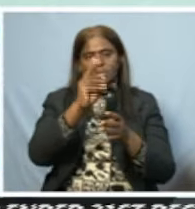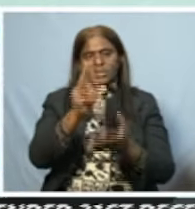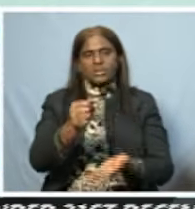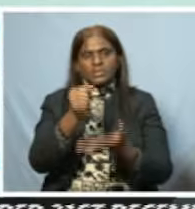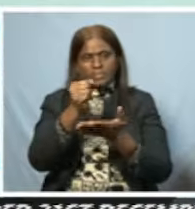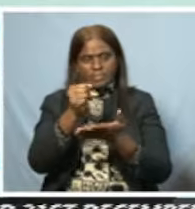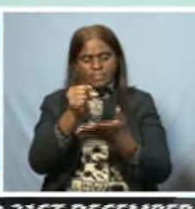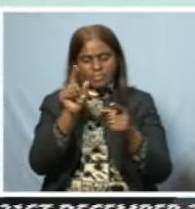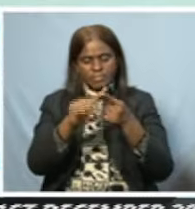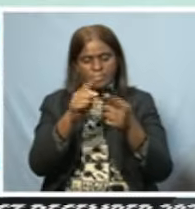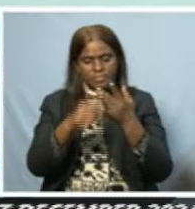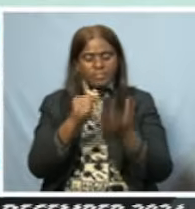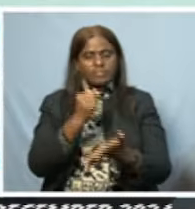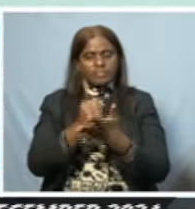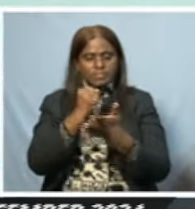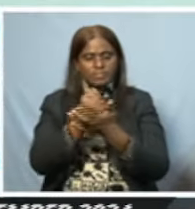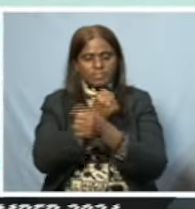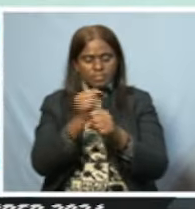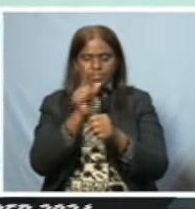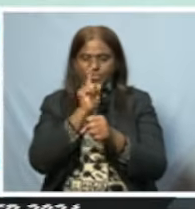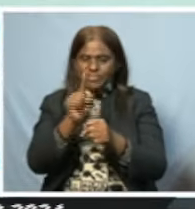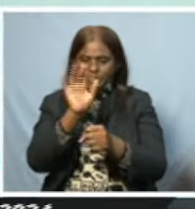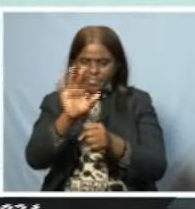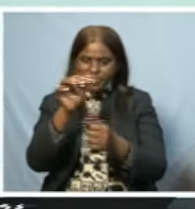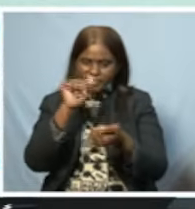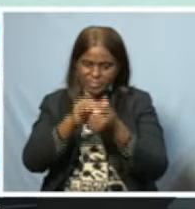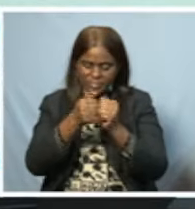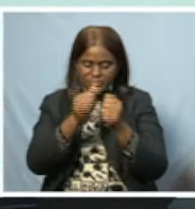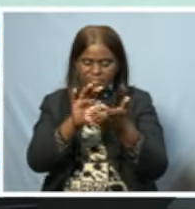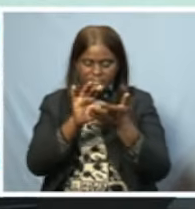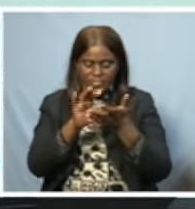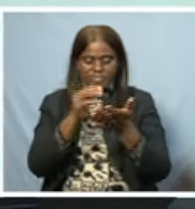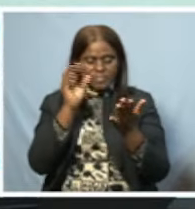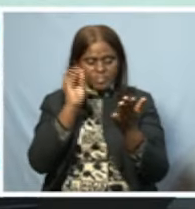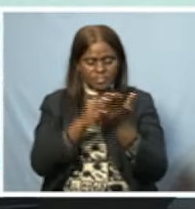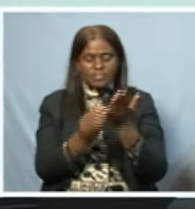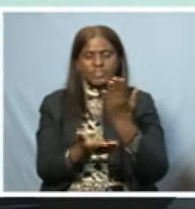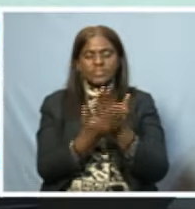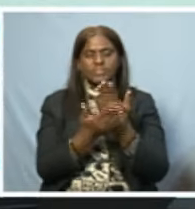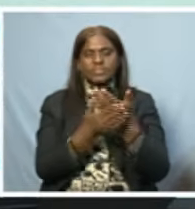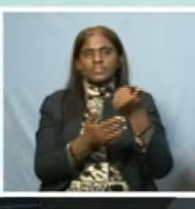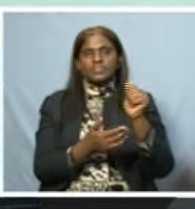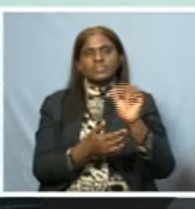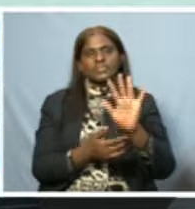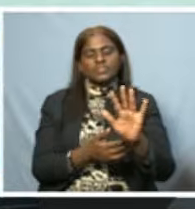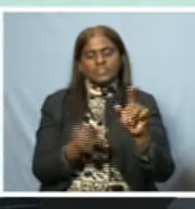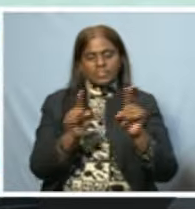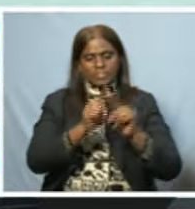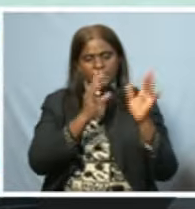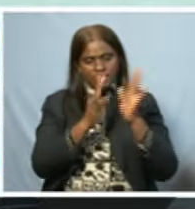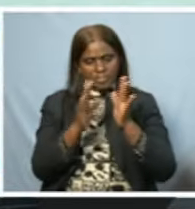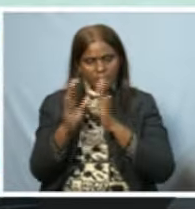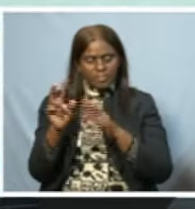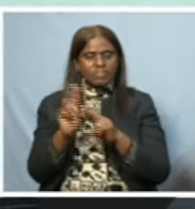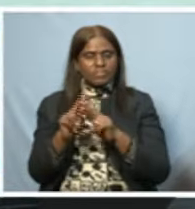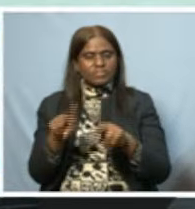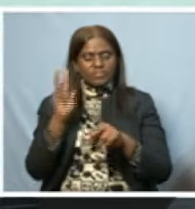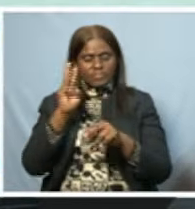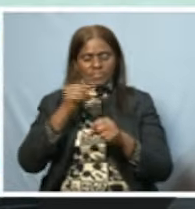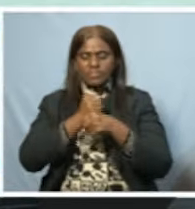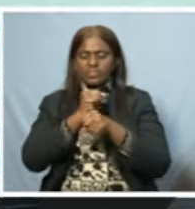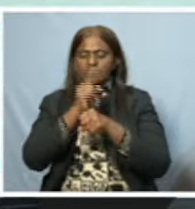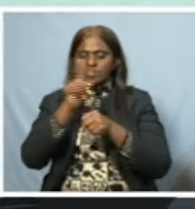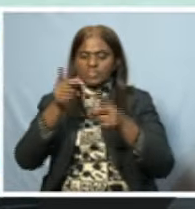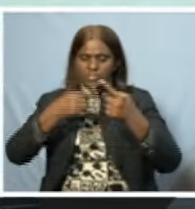budget to liquidate the actual debt. We've put an Appendix 10. The major measure chair will ensure that